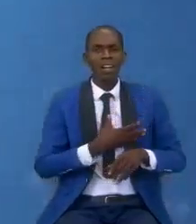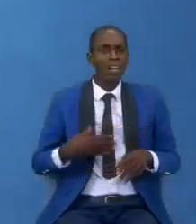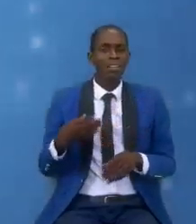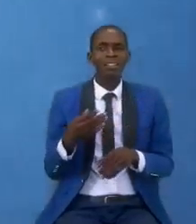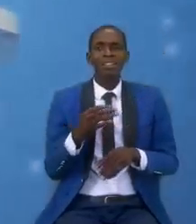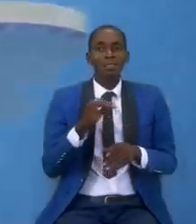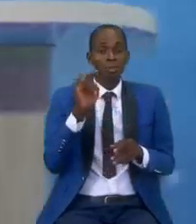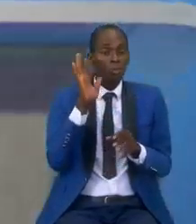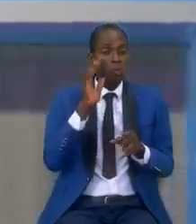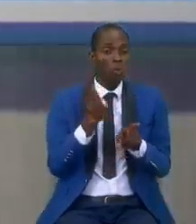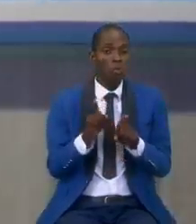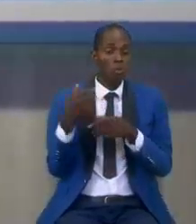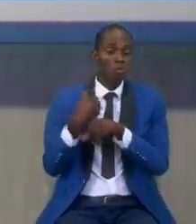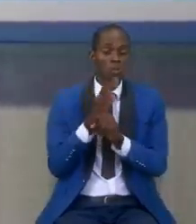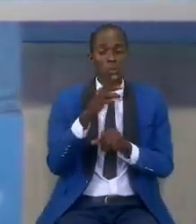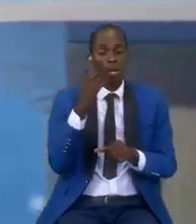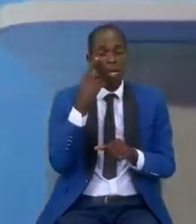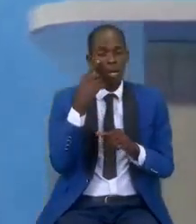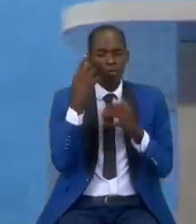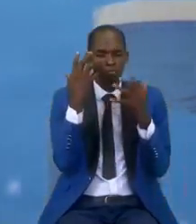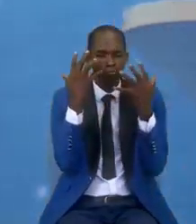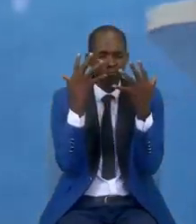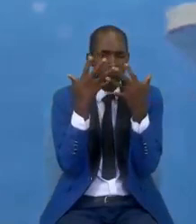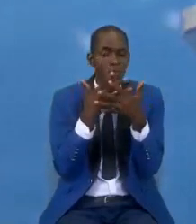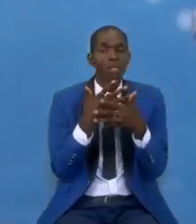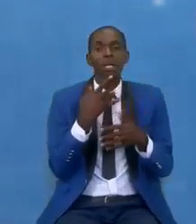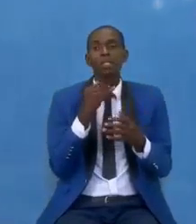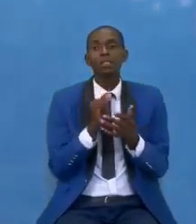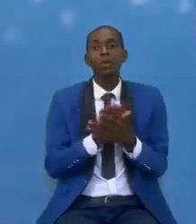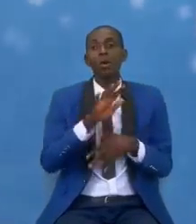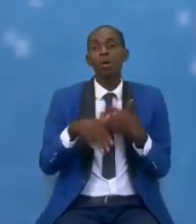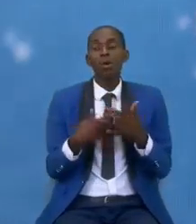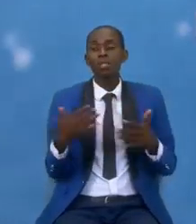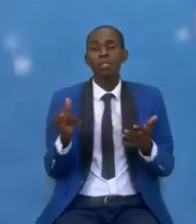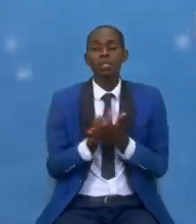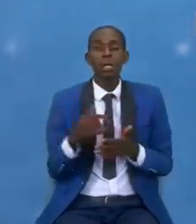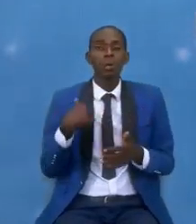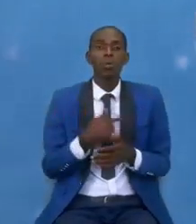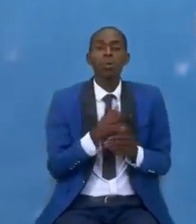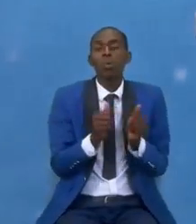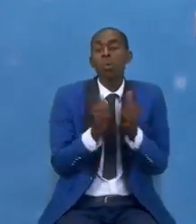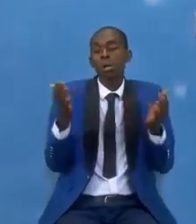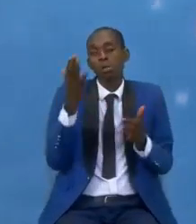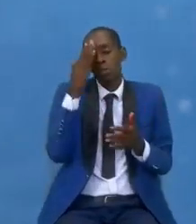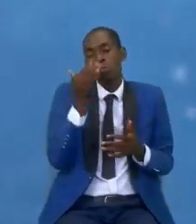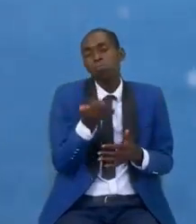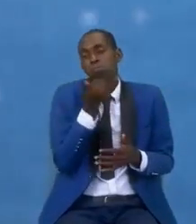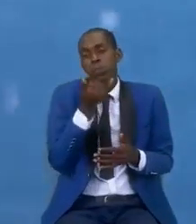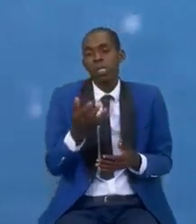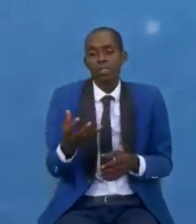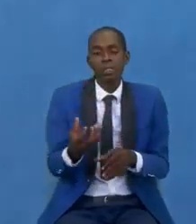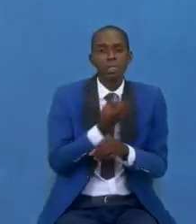were mistakenly taken this way, that way, and we cannot do without them. The Lord says all